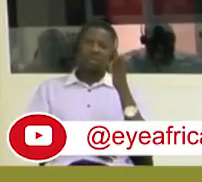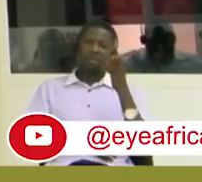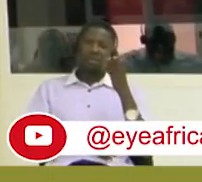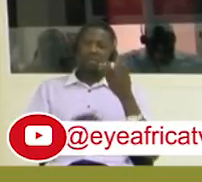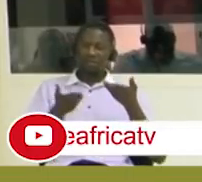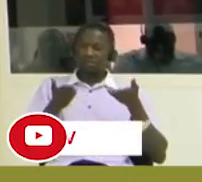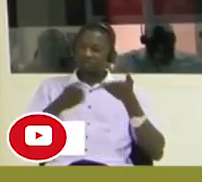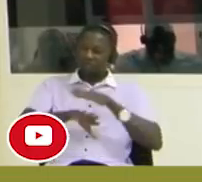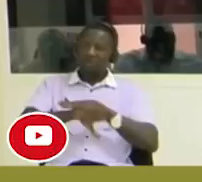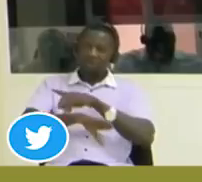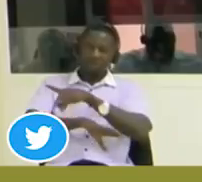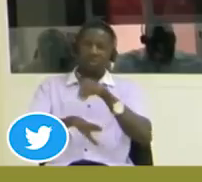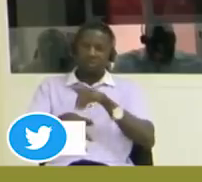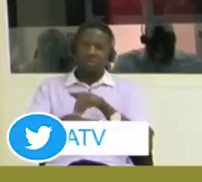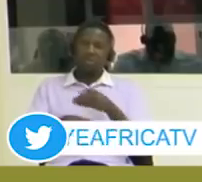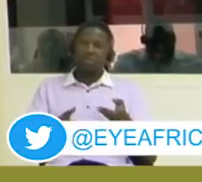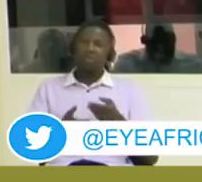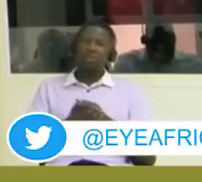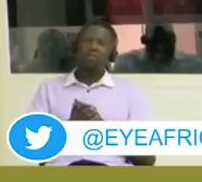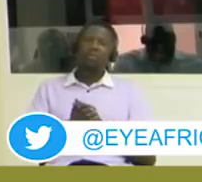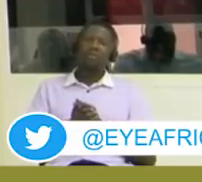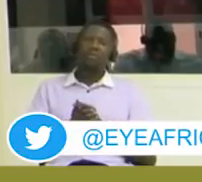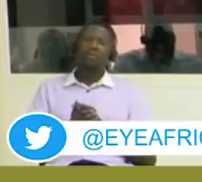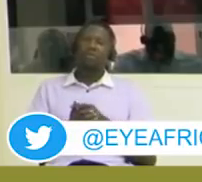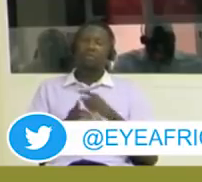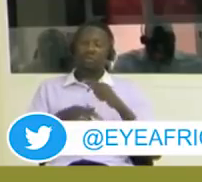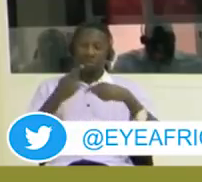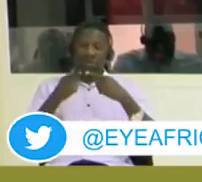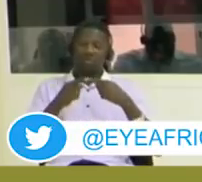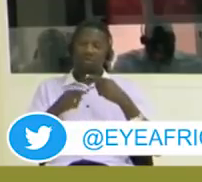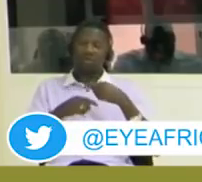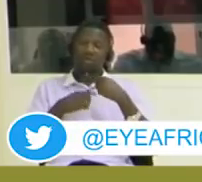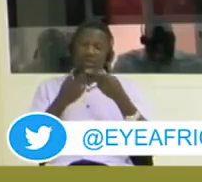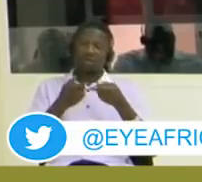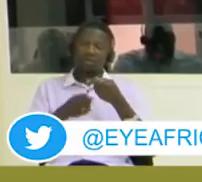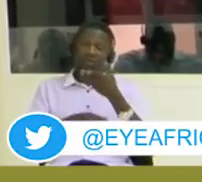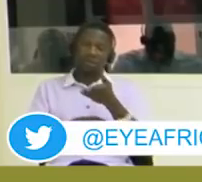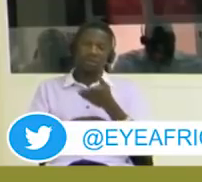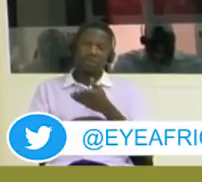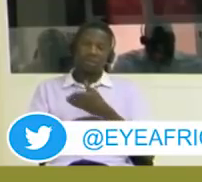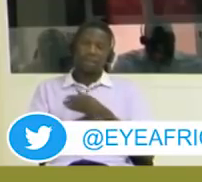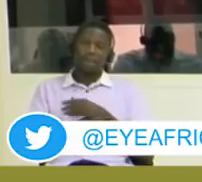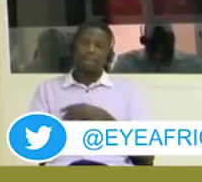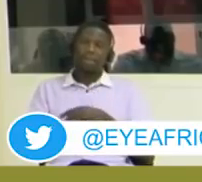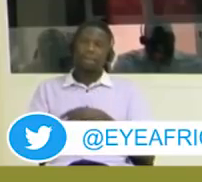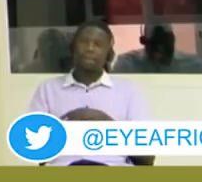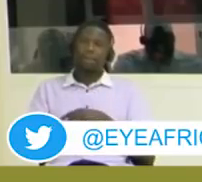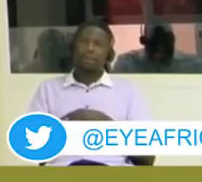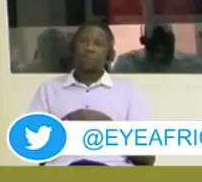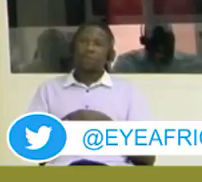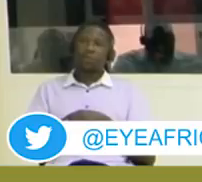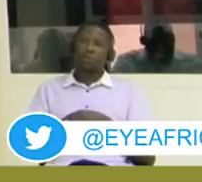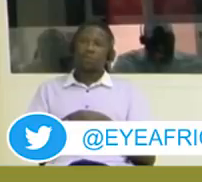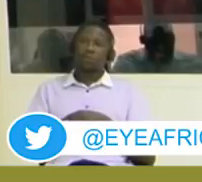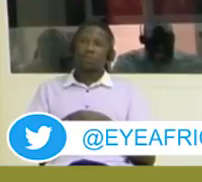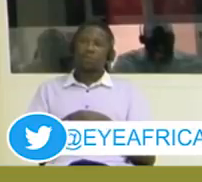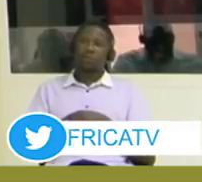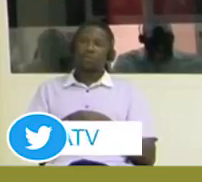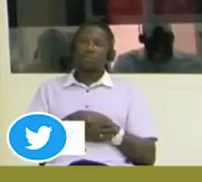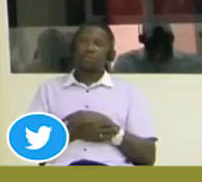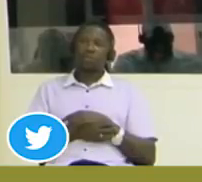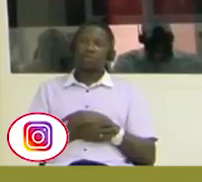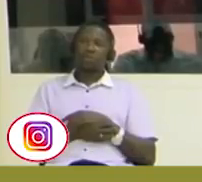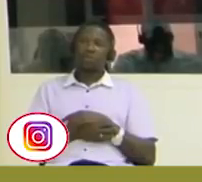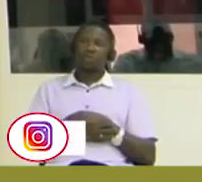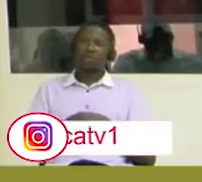at the funeral. But subsequent to that, yes, sir. Do you know why there